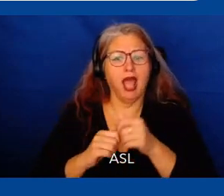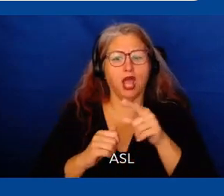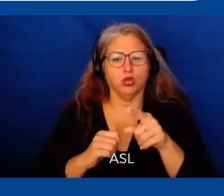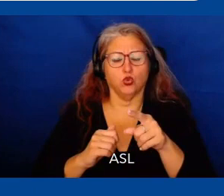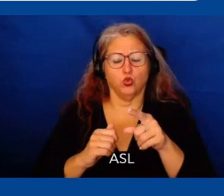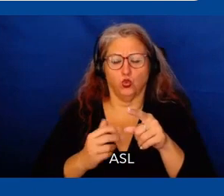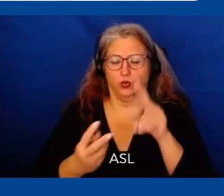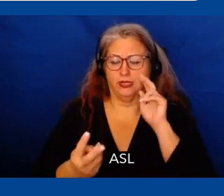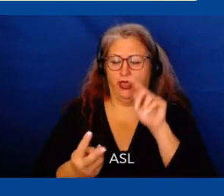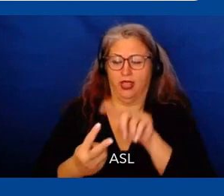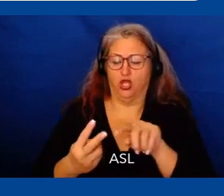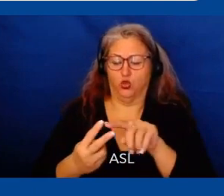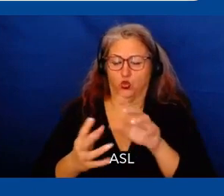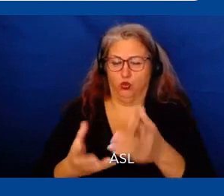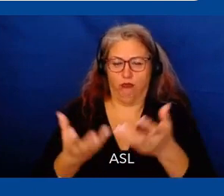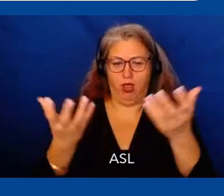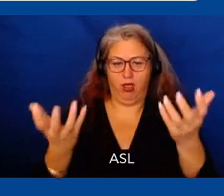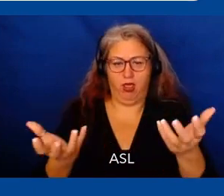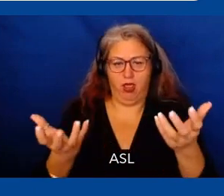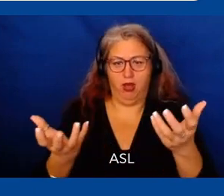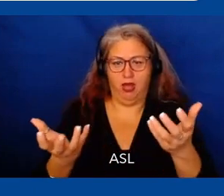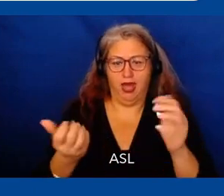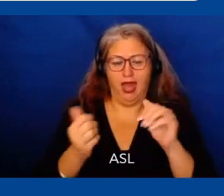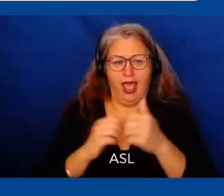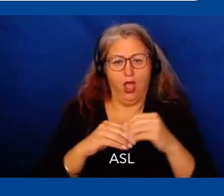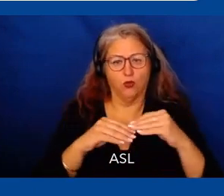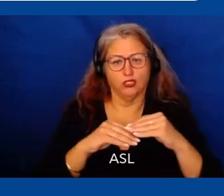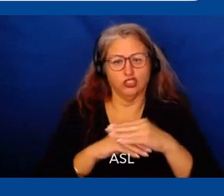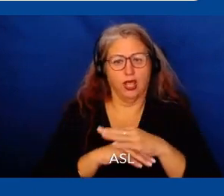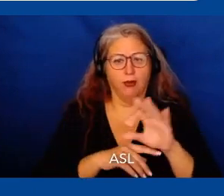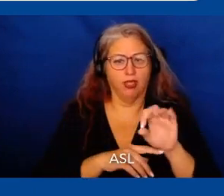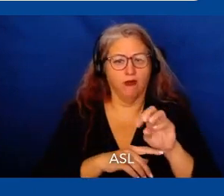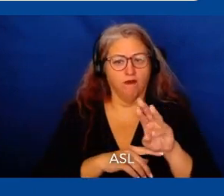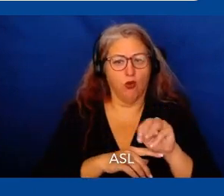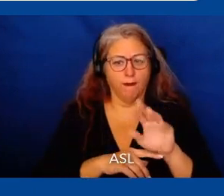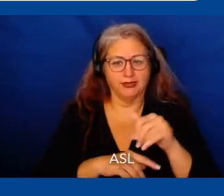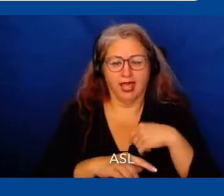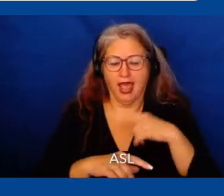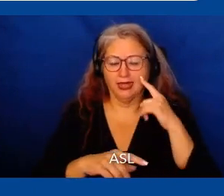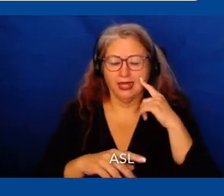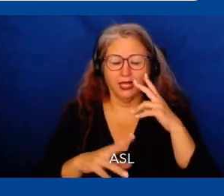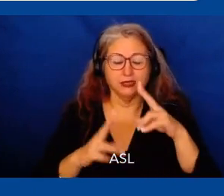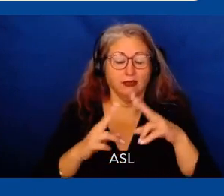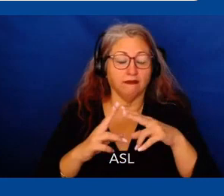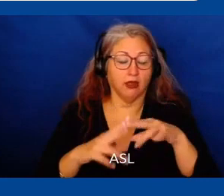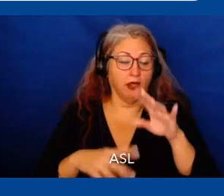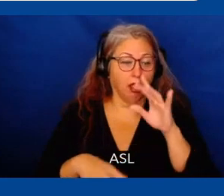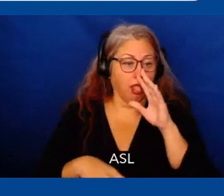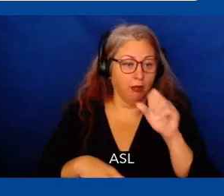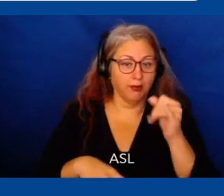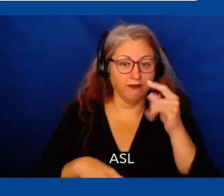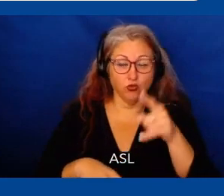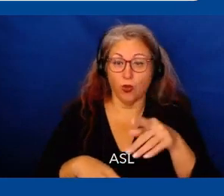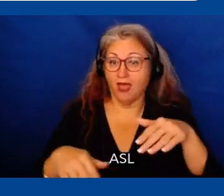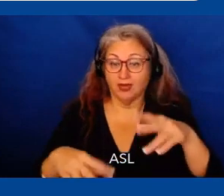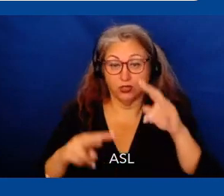two things and how it shaped the form, which I just think is so provocative for anyone who hasn't